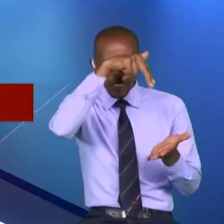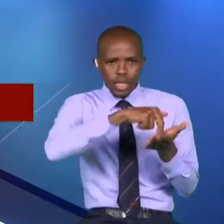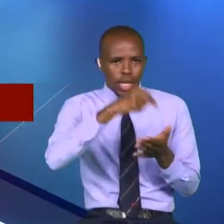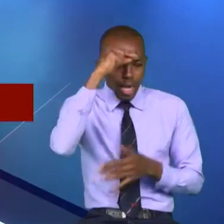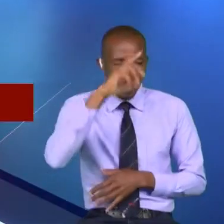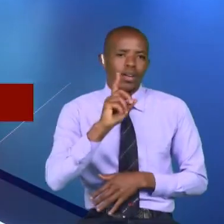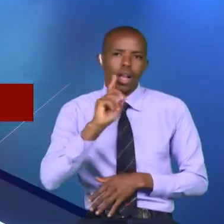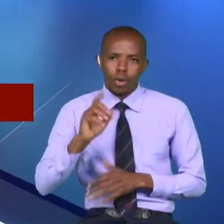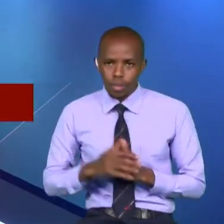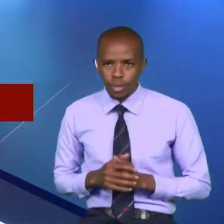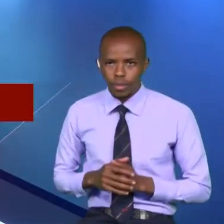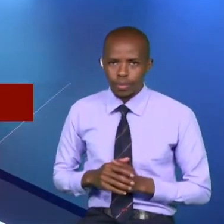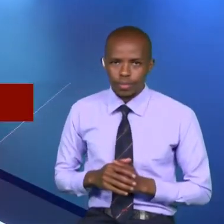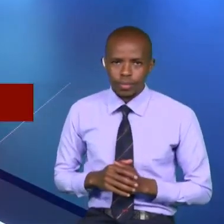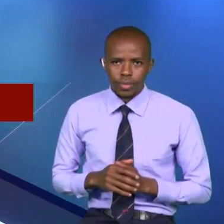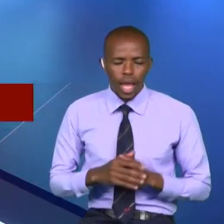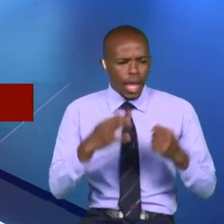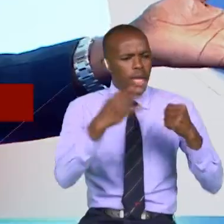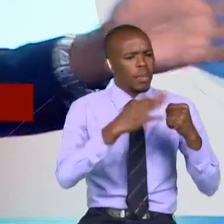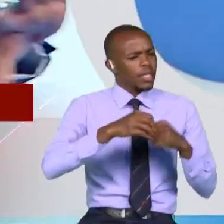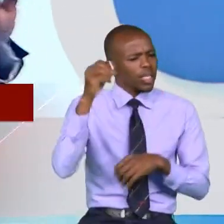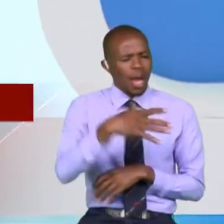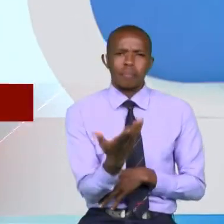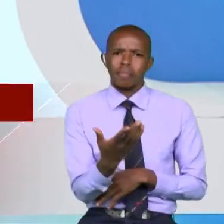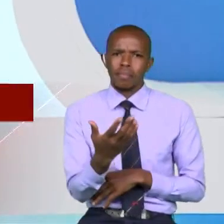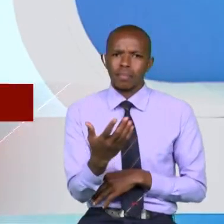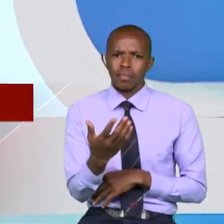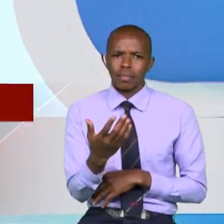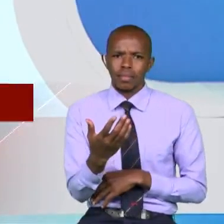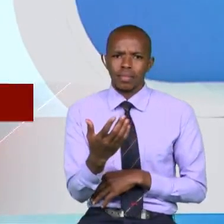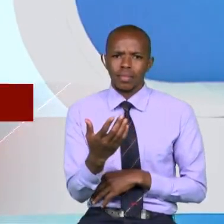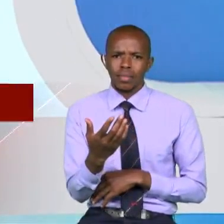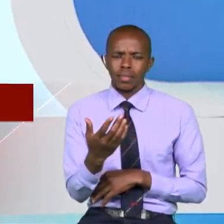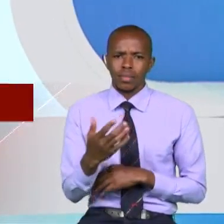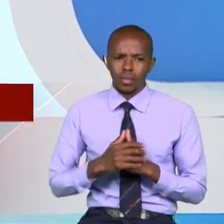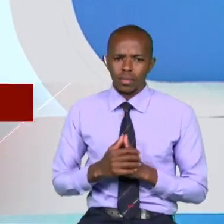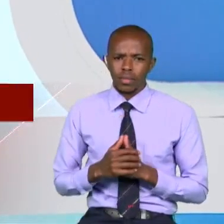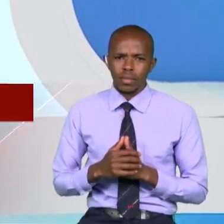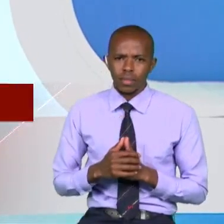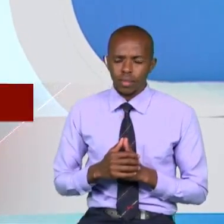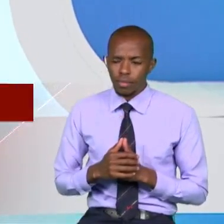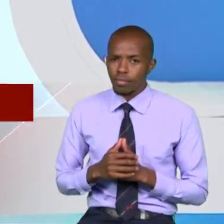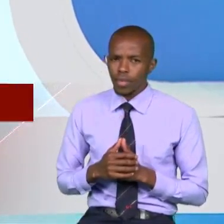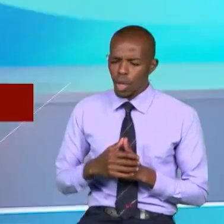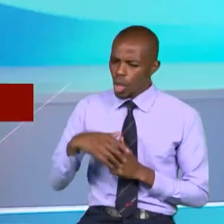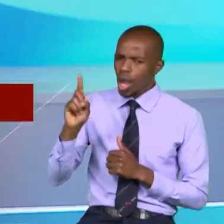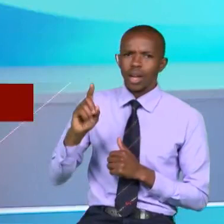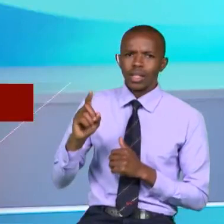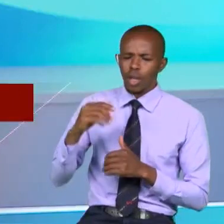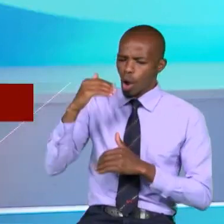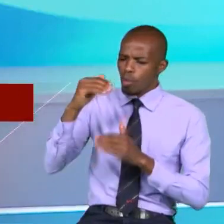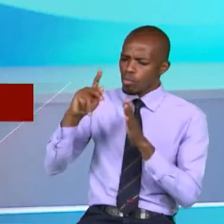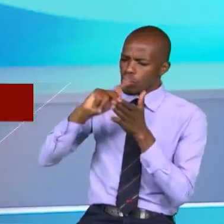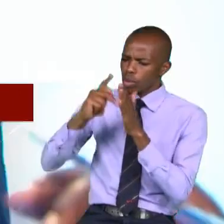What did he do all that time? Kibera is still a slum. No. Raila started the slum upgradation upgrade project. How did that project